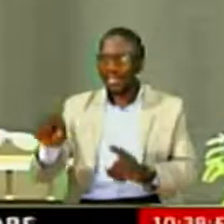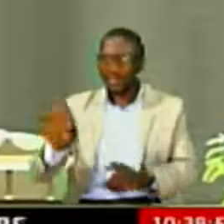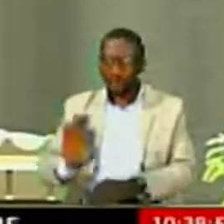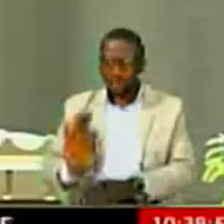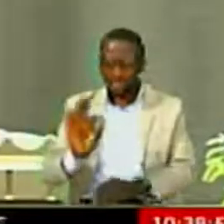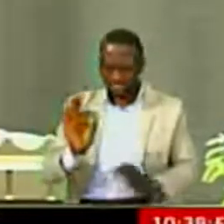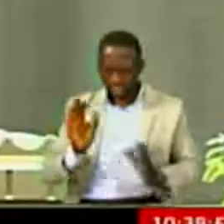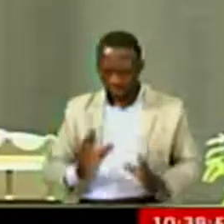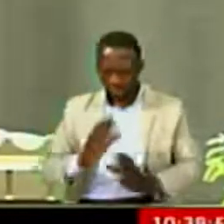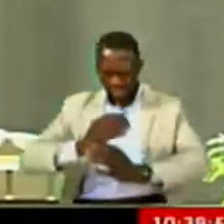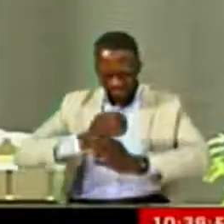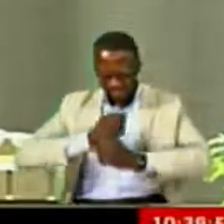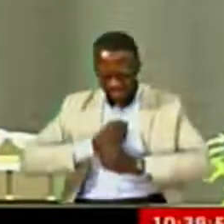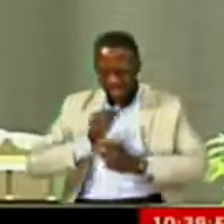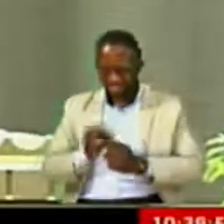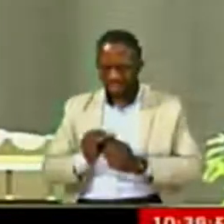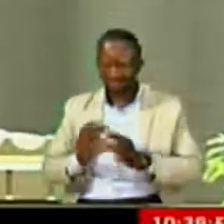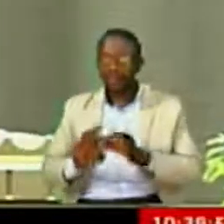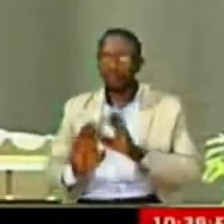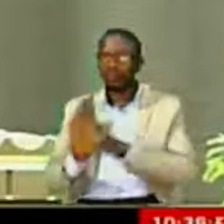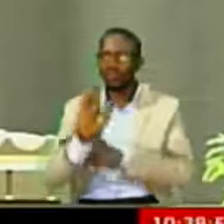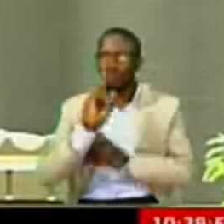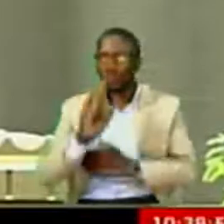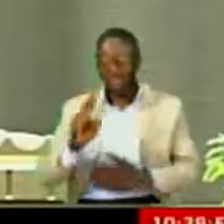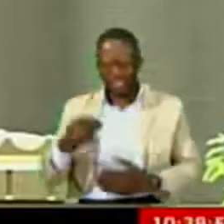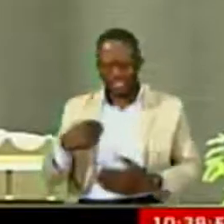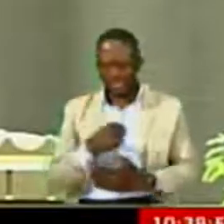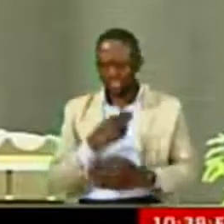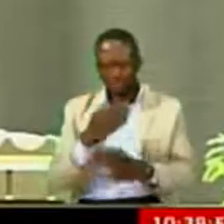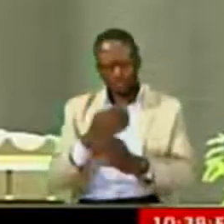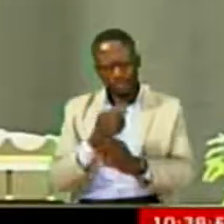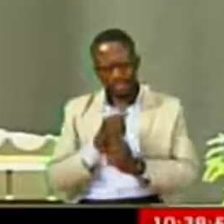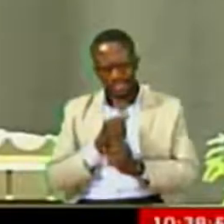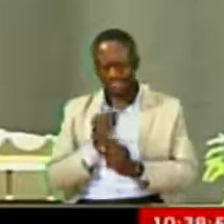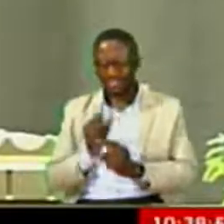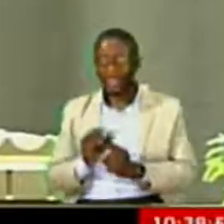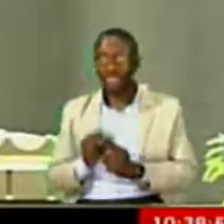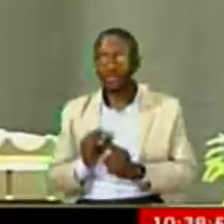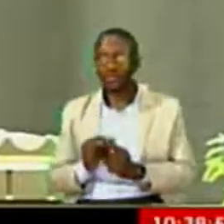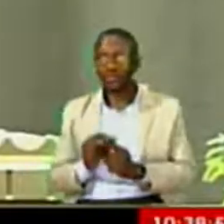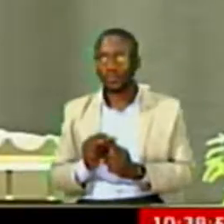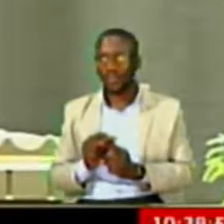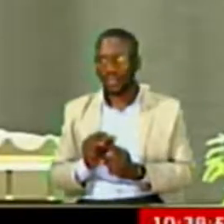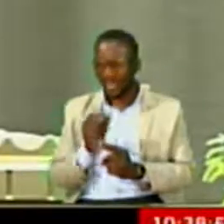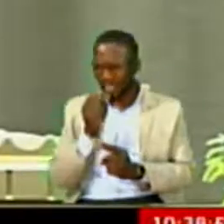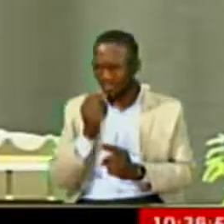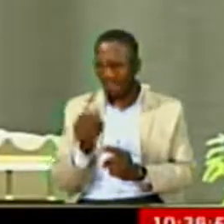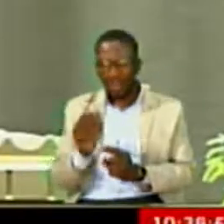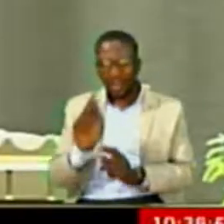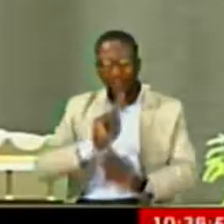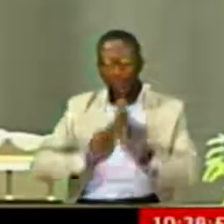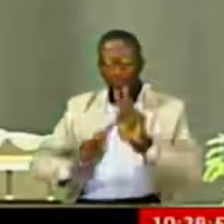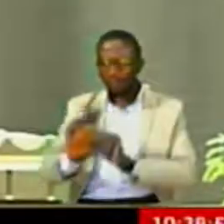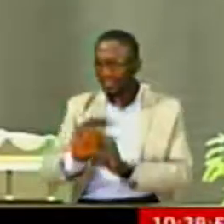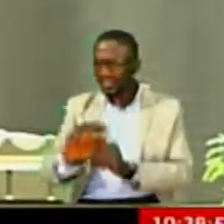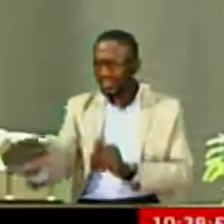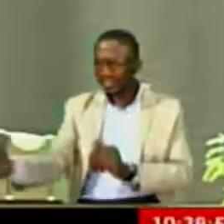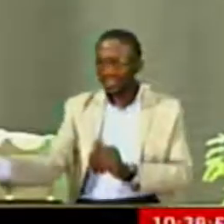have found it. Nous avons trouvé la parole. We have found the word. The rest. Ont